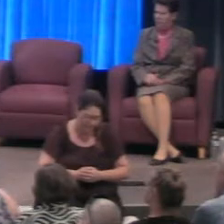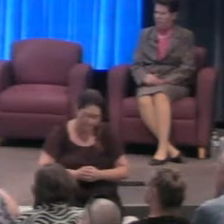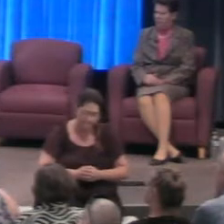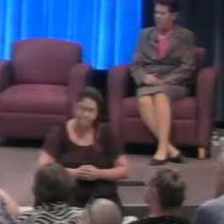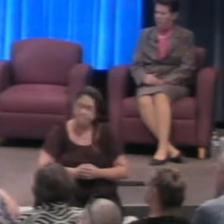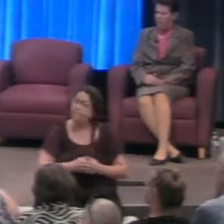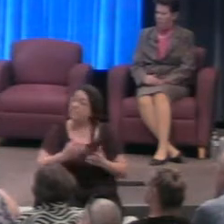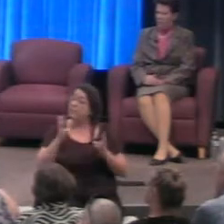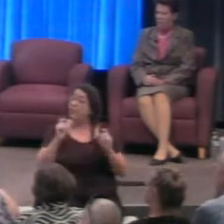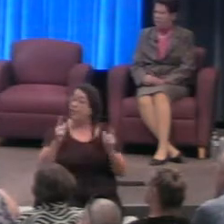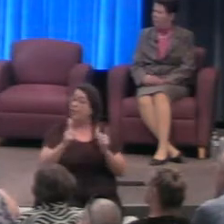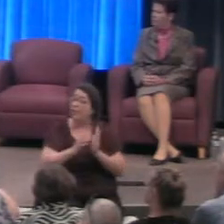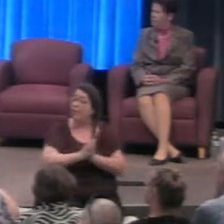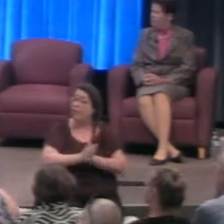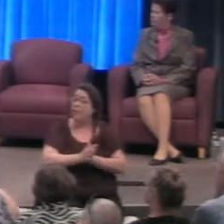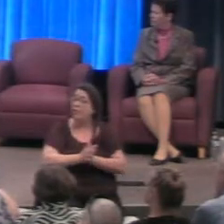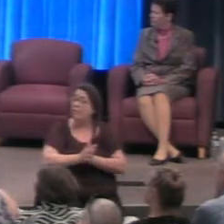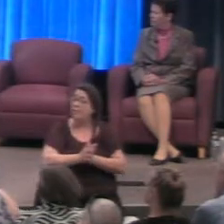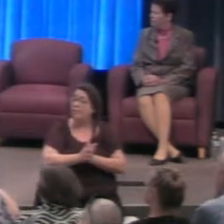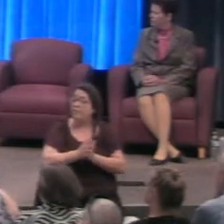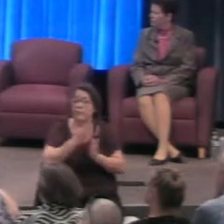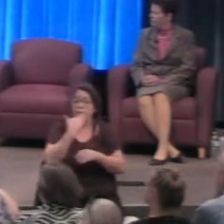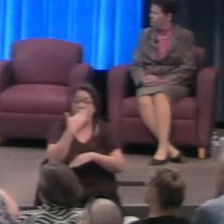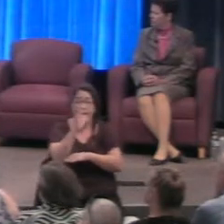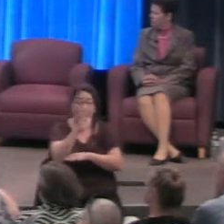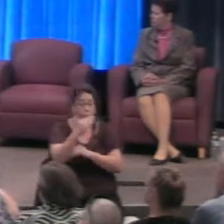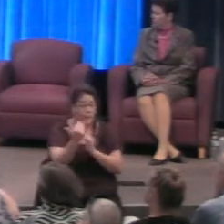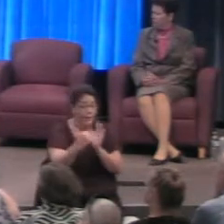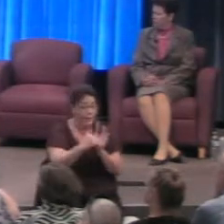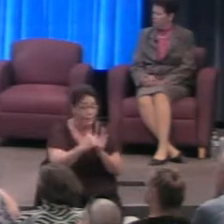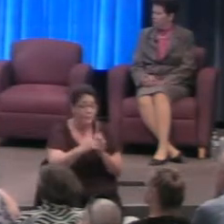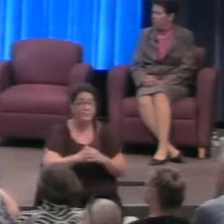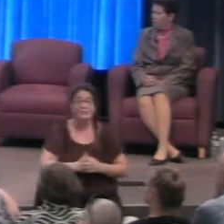Let's see, well, good afternoon again,